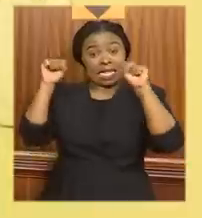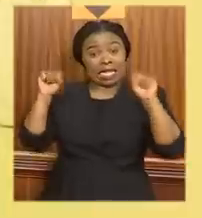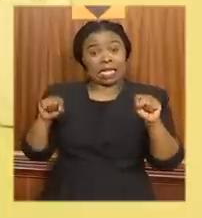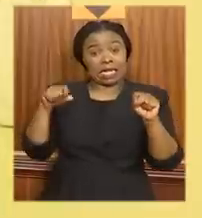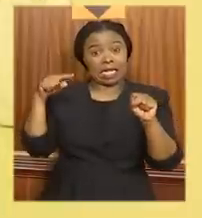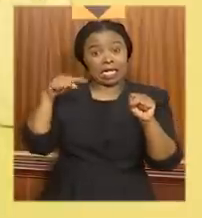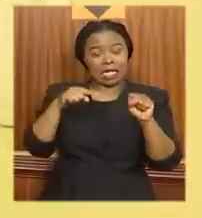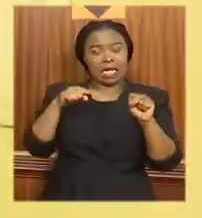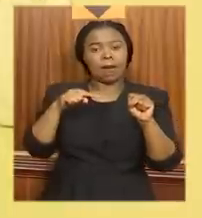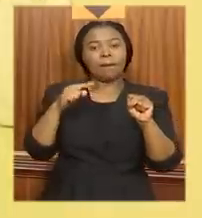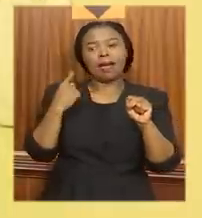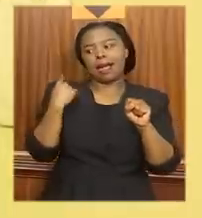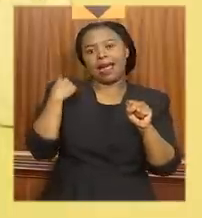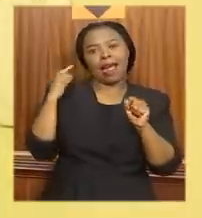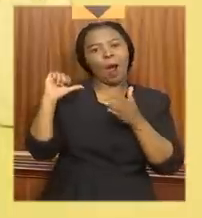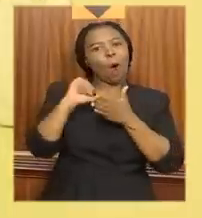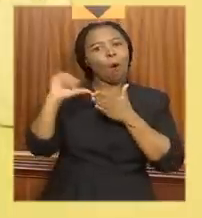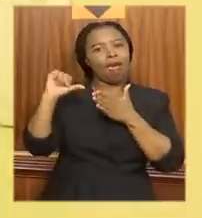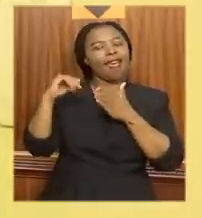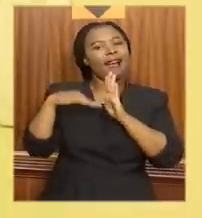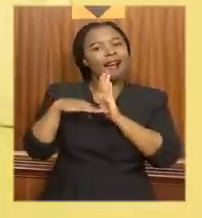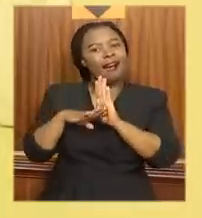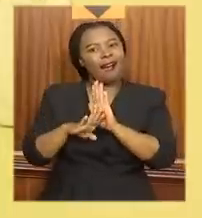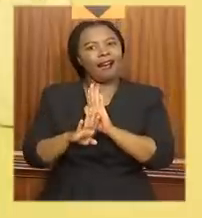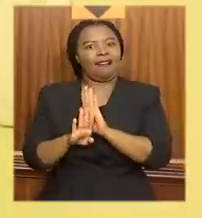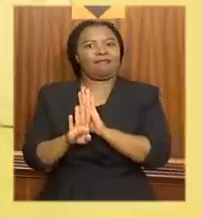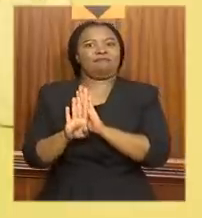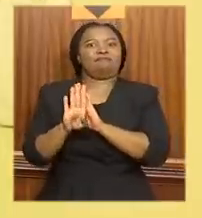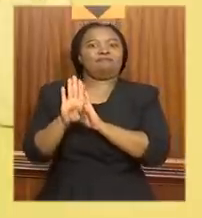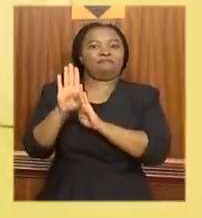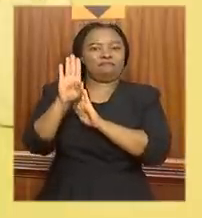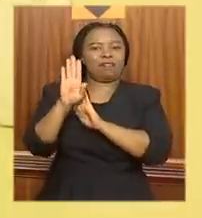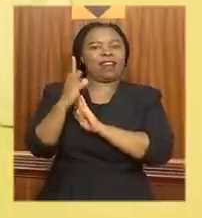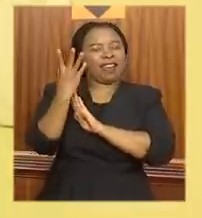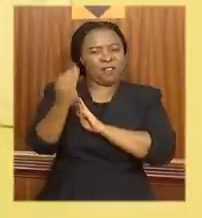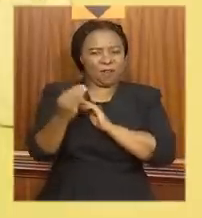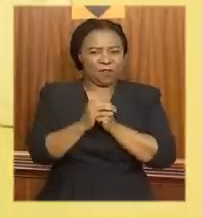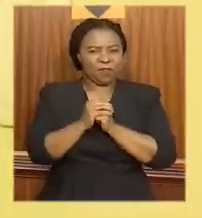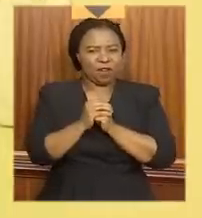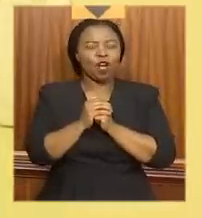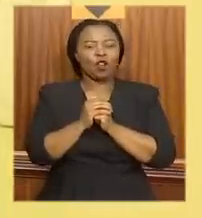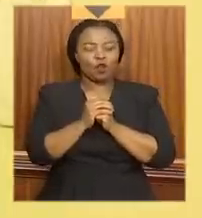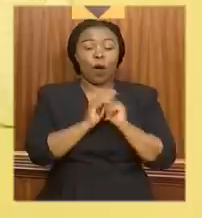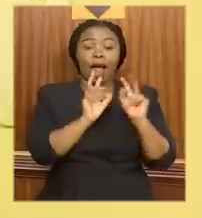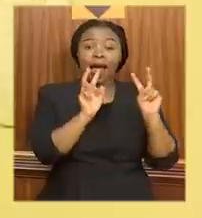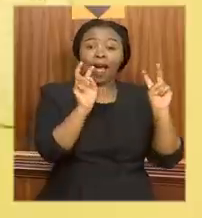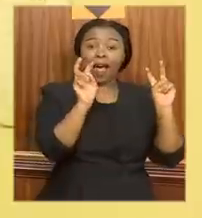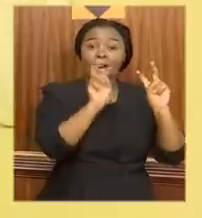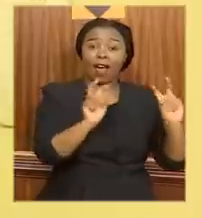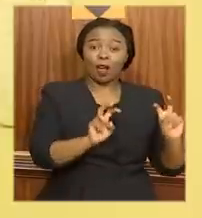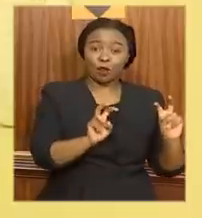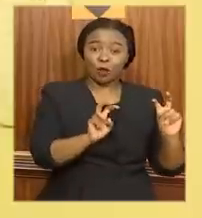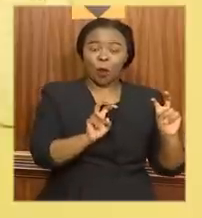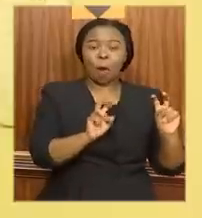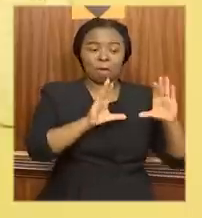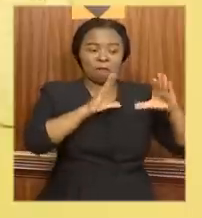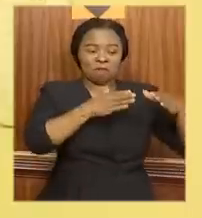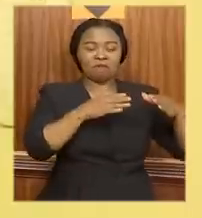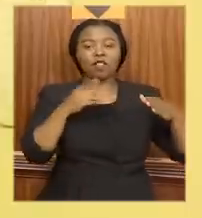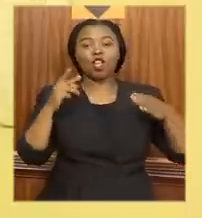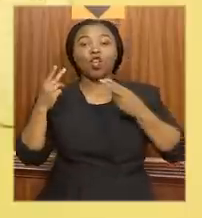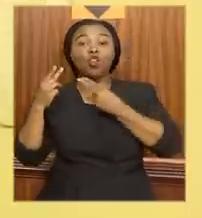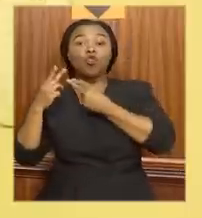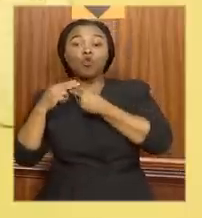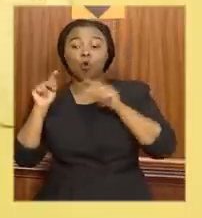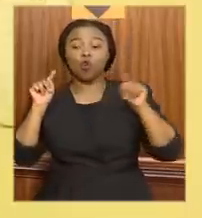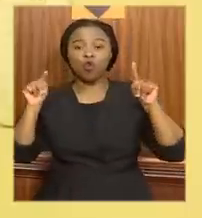over the past week. The agreement that was reached between Eskom and unions